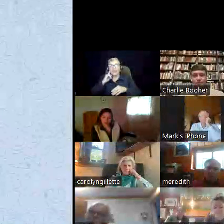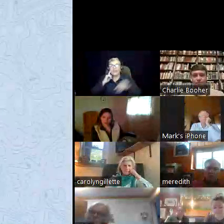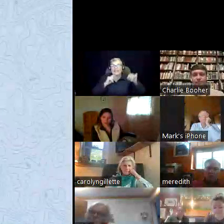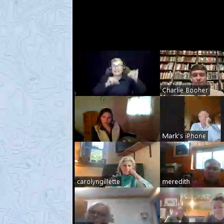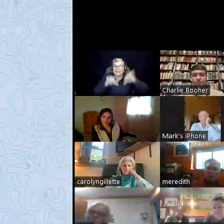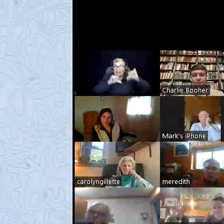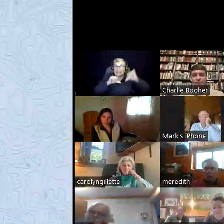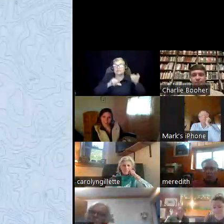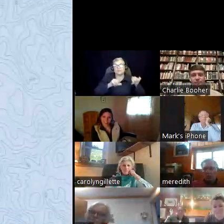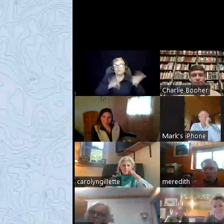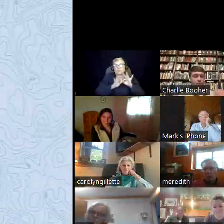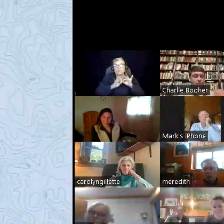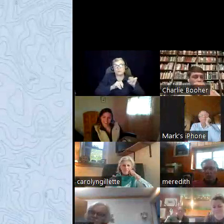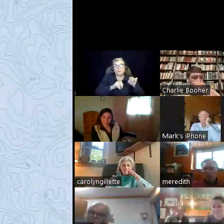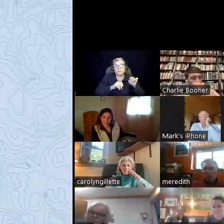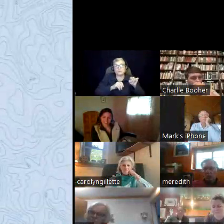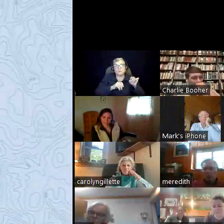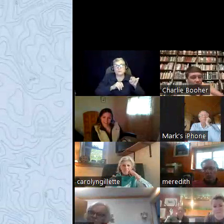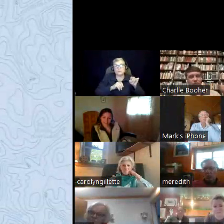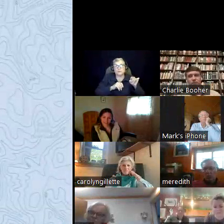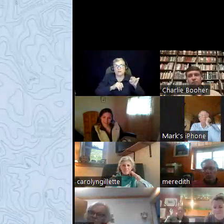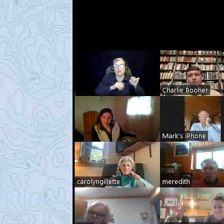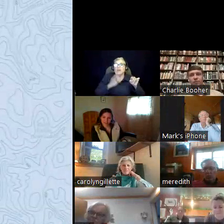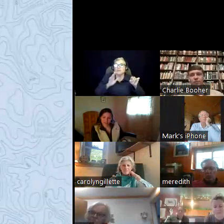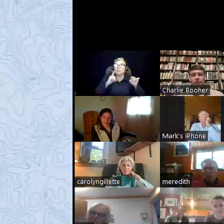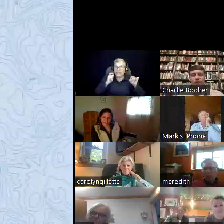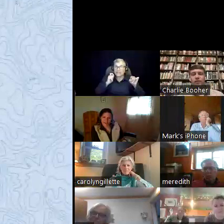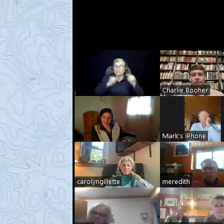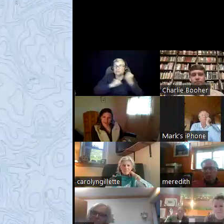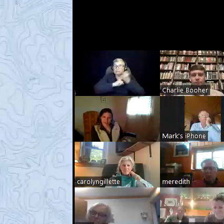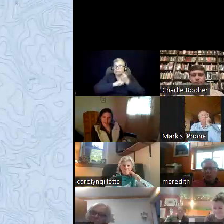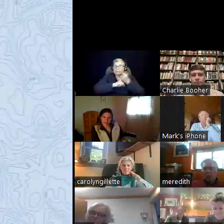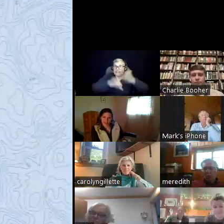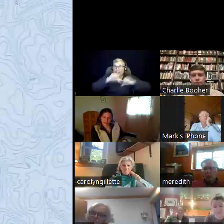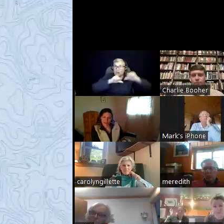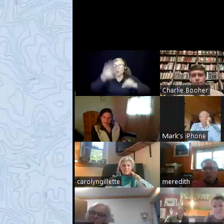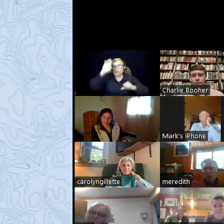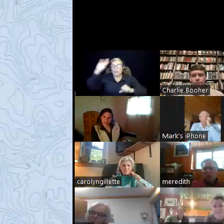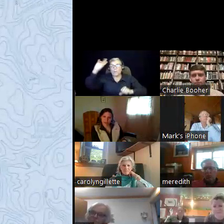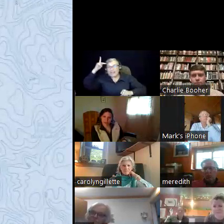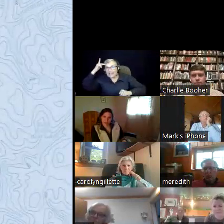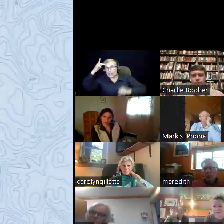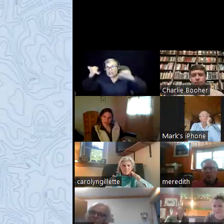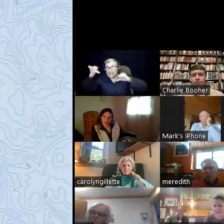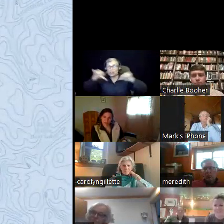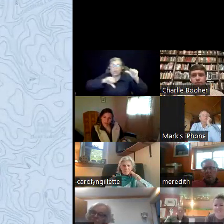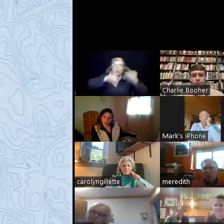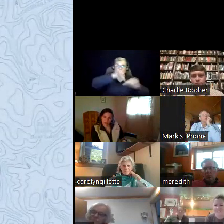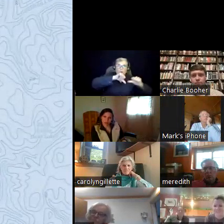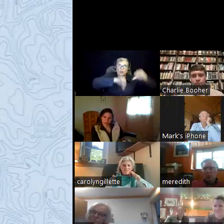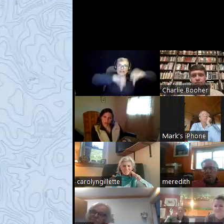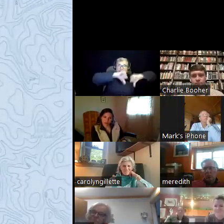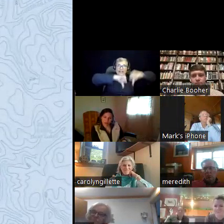real one. Because it's while it's driven by science, we also know that political science and social science play a large part in